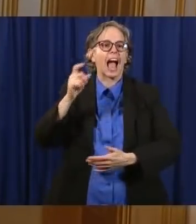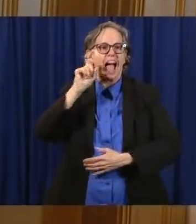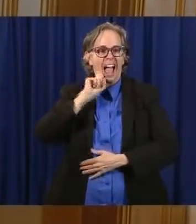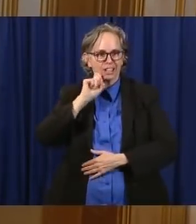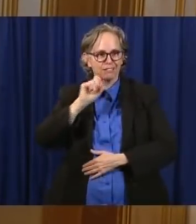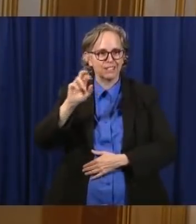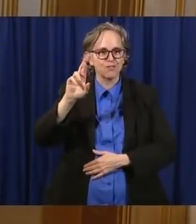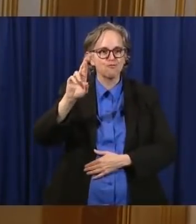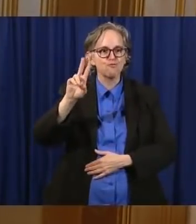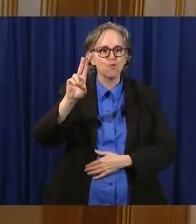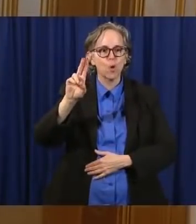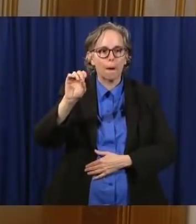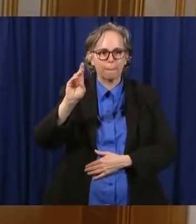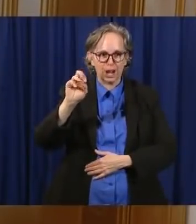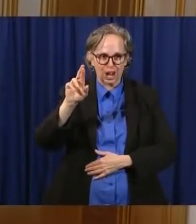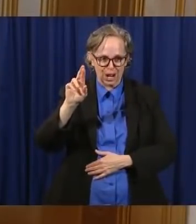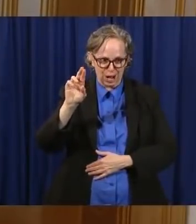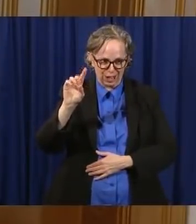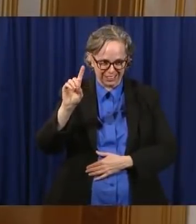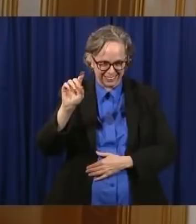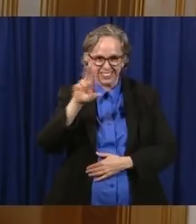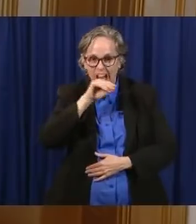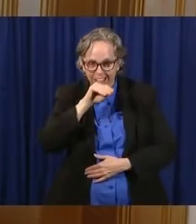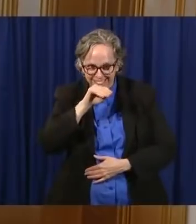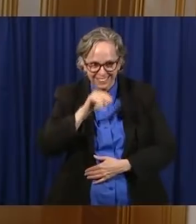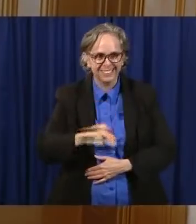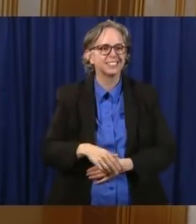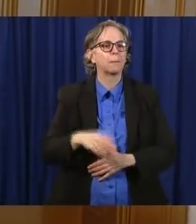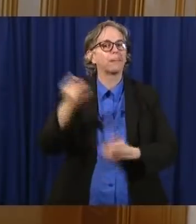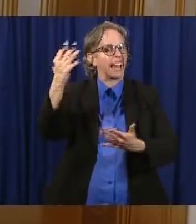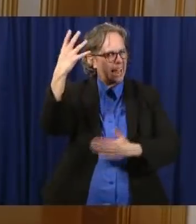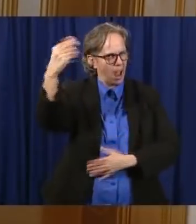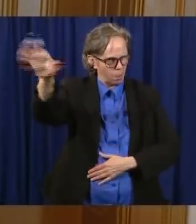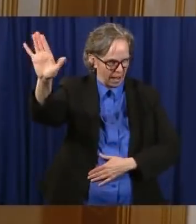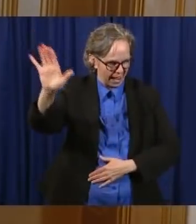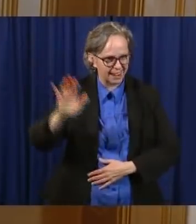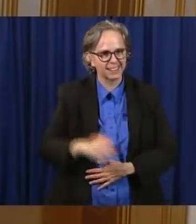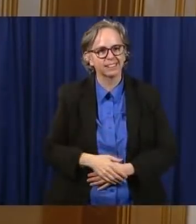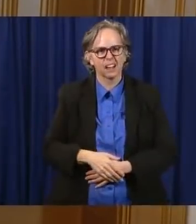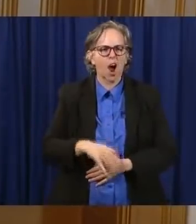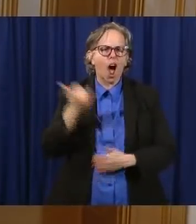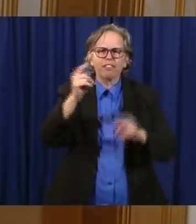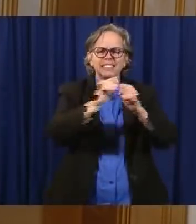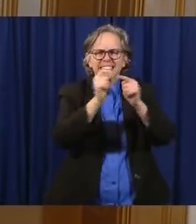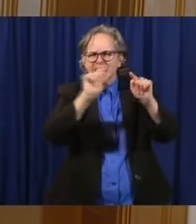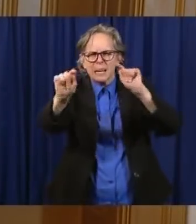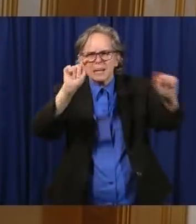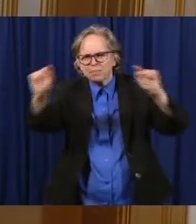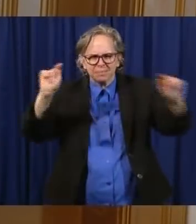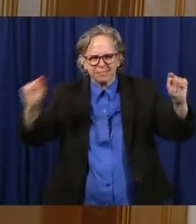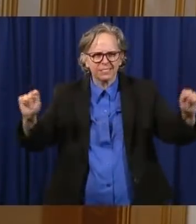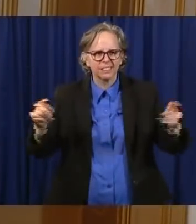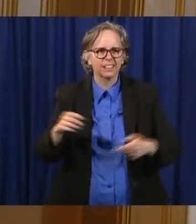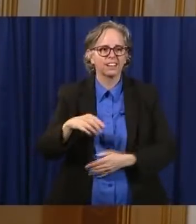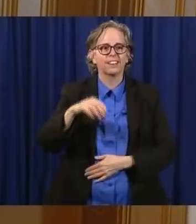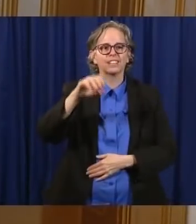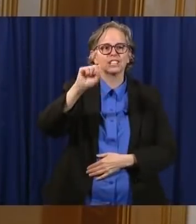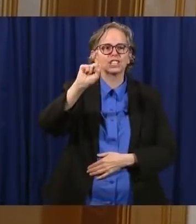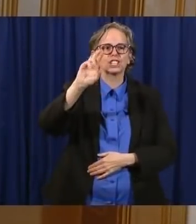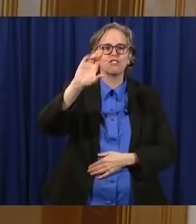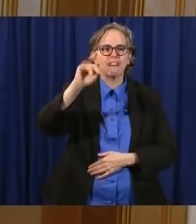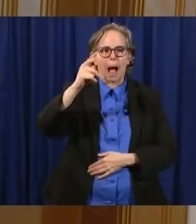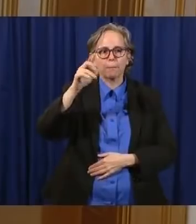Dayton Dragons were supposed to be at home. Our two other teams, Mahoning Valley Scrappers, opened